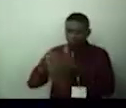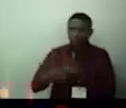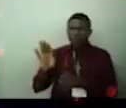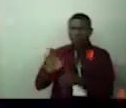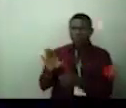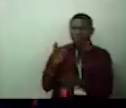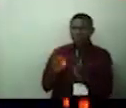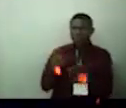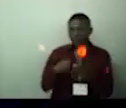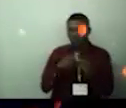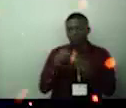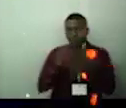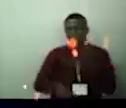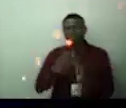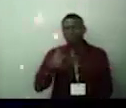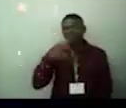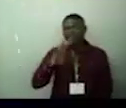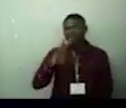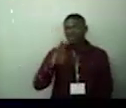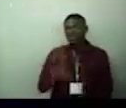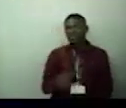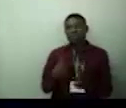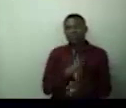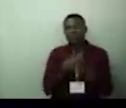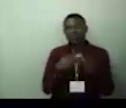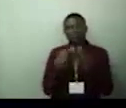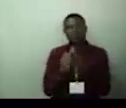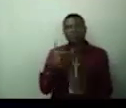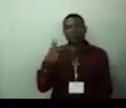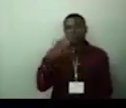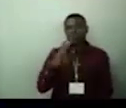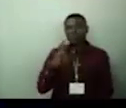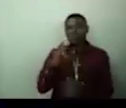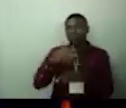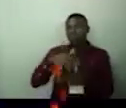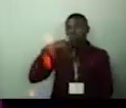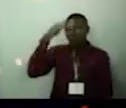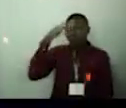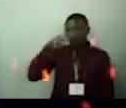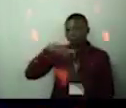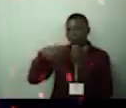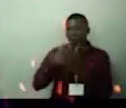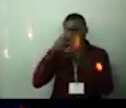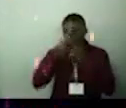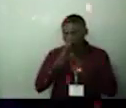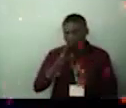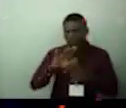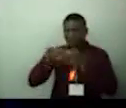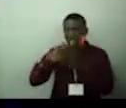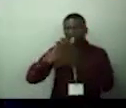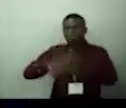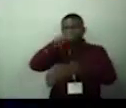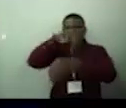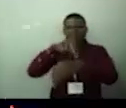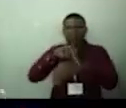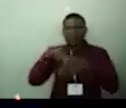If you go to verse 26, quickly shoot it, and I'll move from there. 26, the glory and the honor of the nations will